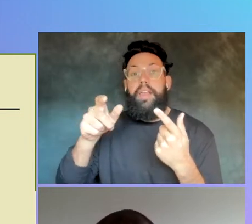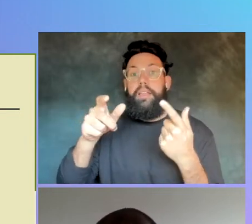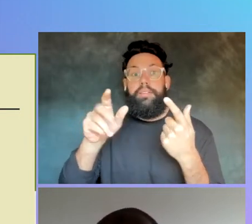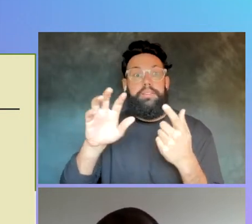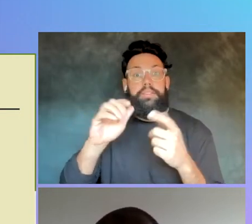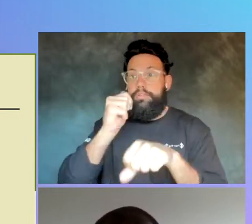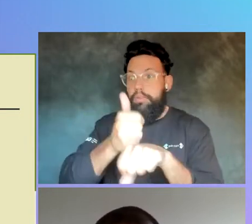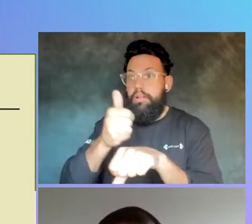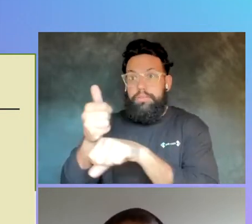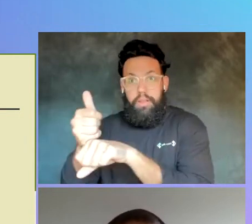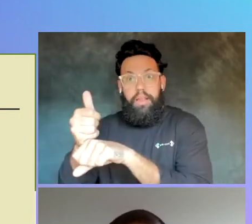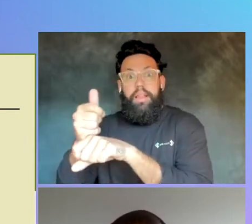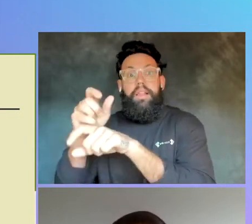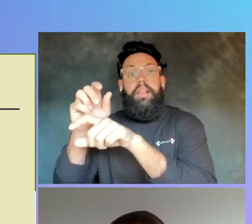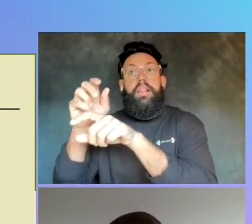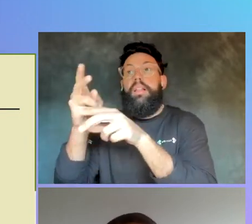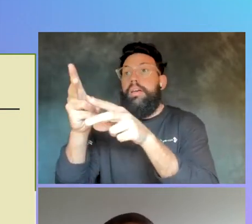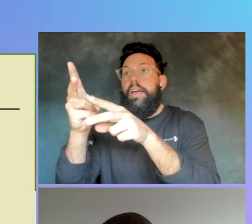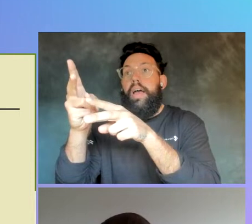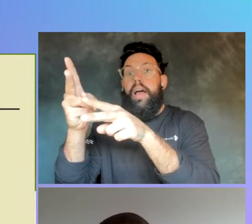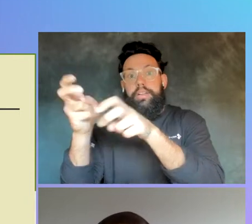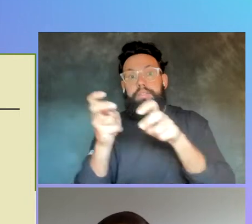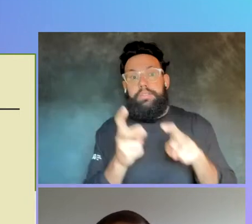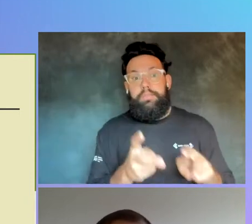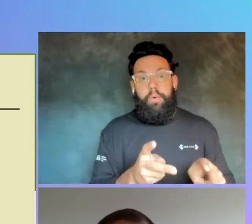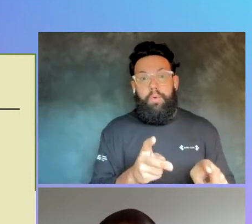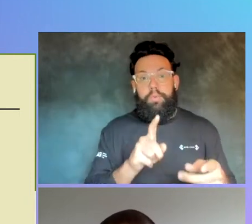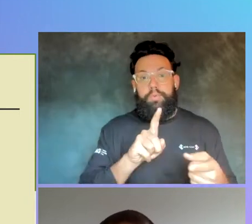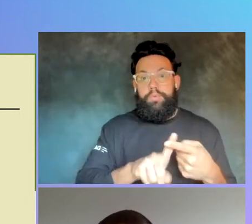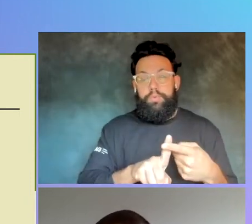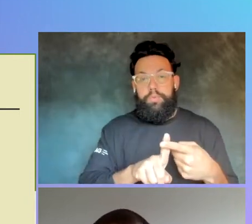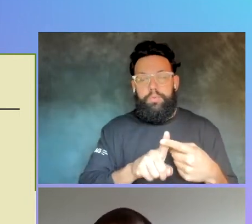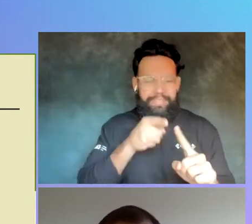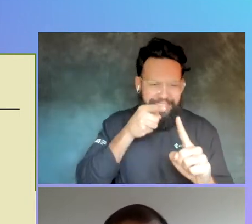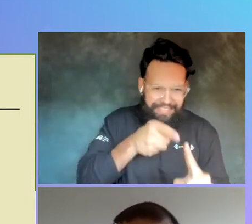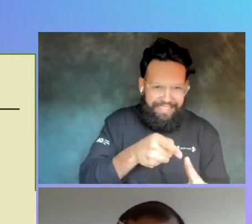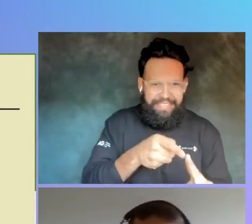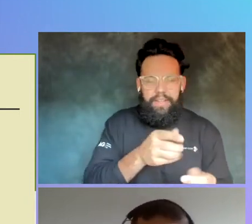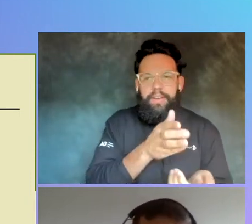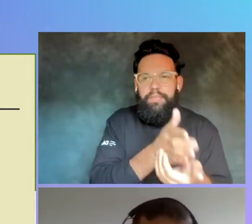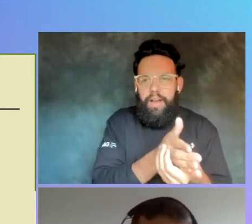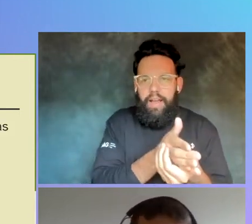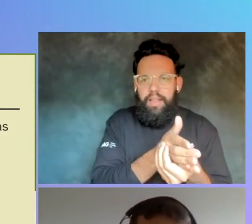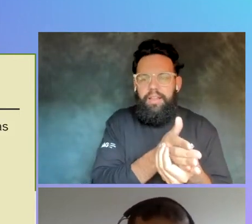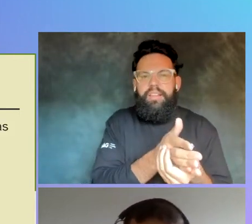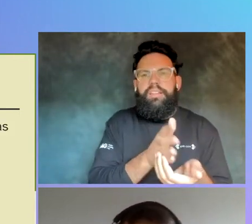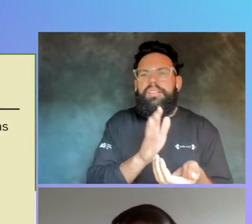specific file noted here, which is one of those under the hood Cypress engine files.